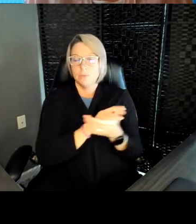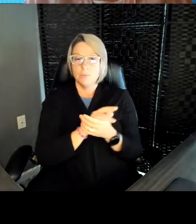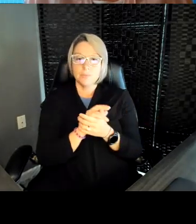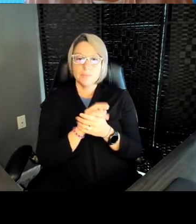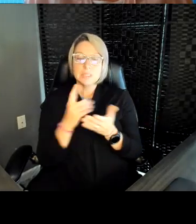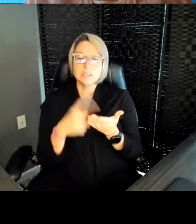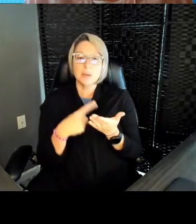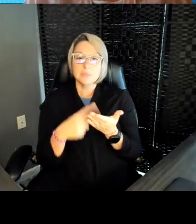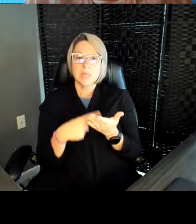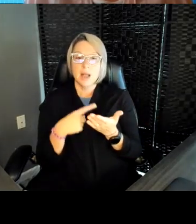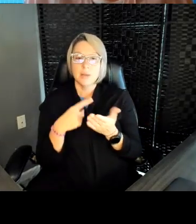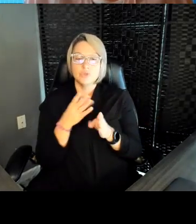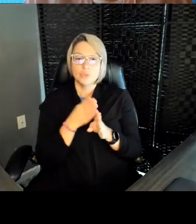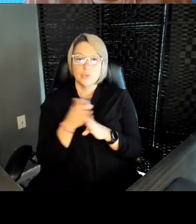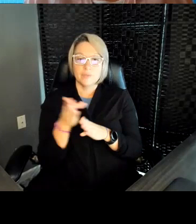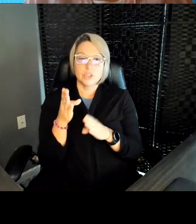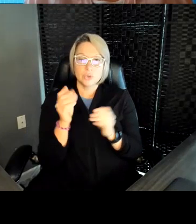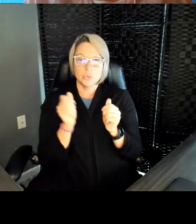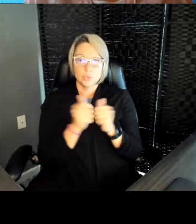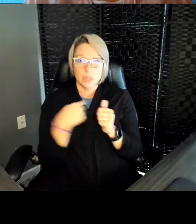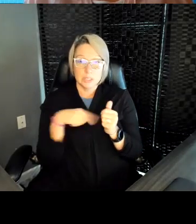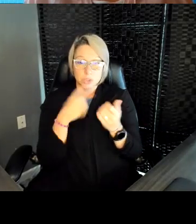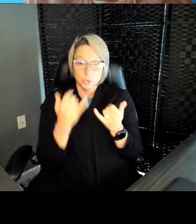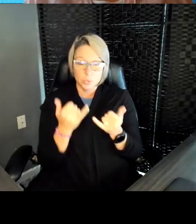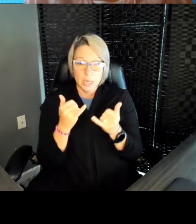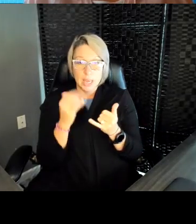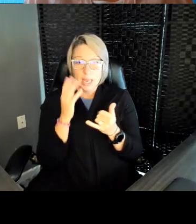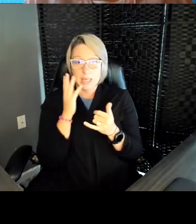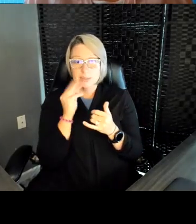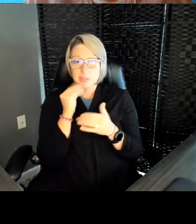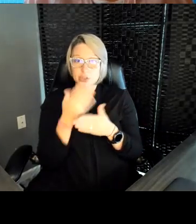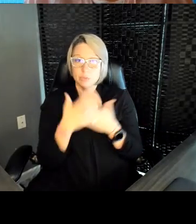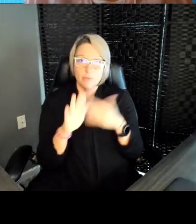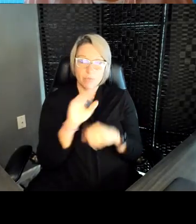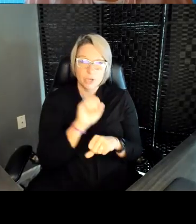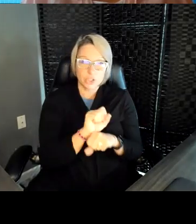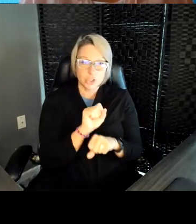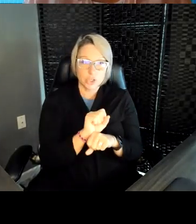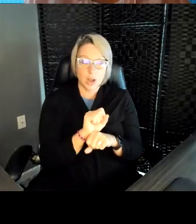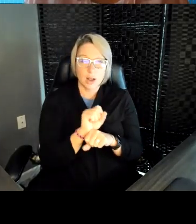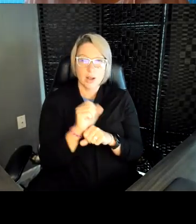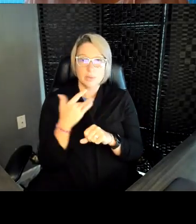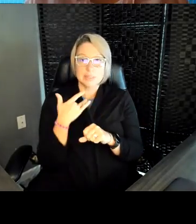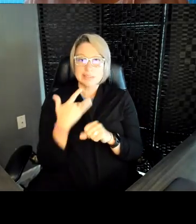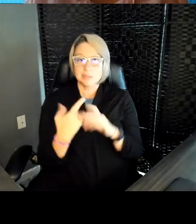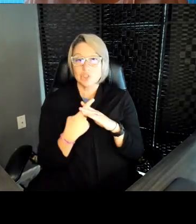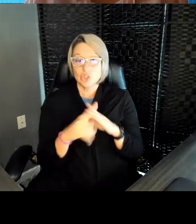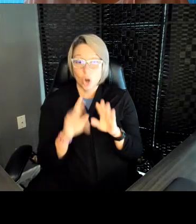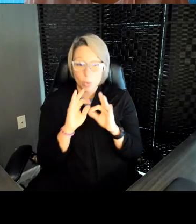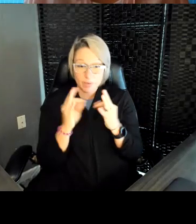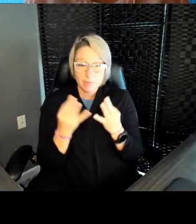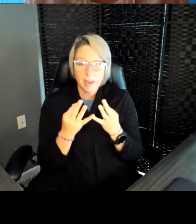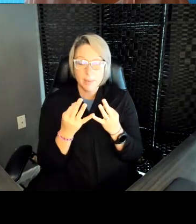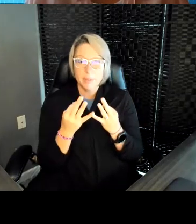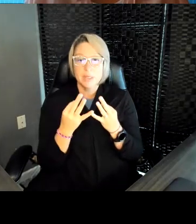Sometimes the professionals that are with us today experience as part of their job. They usually start with families, like they